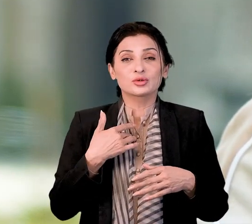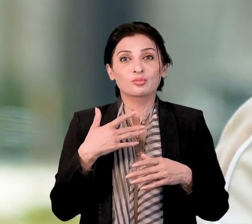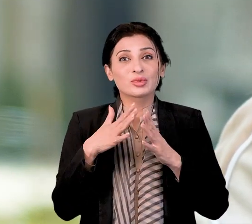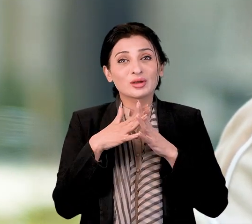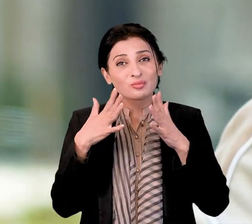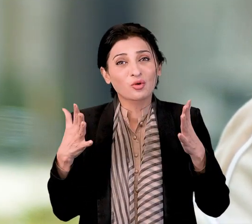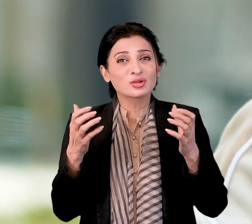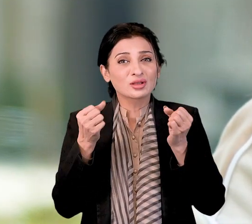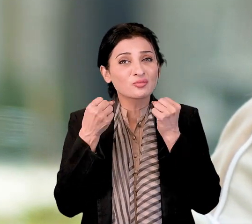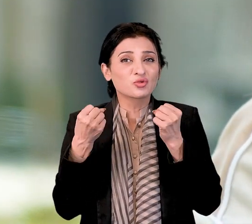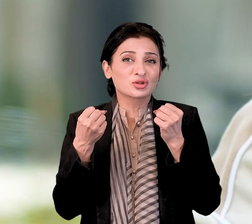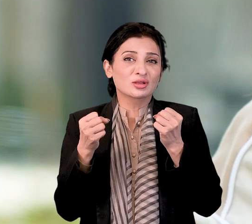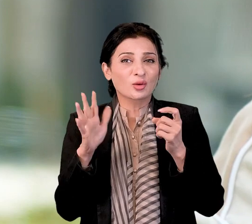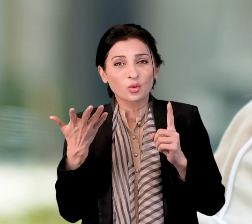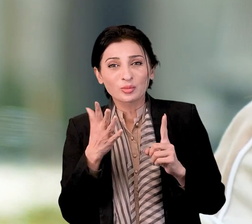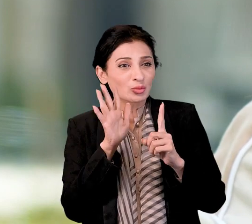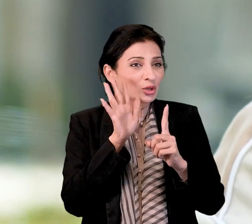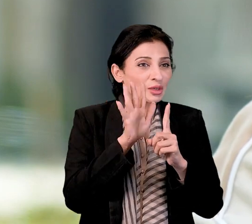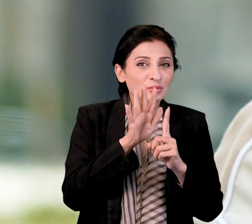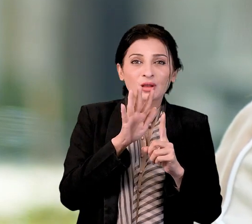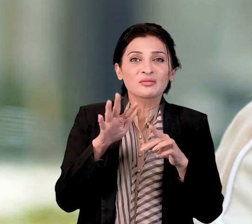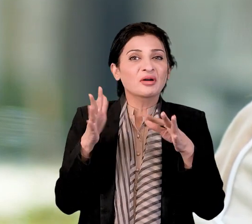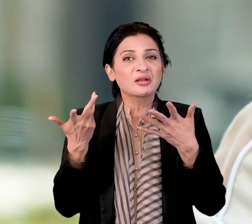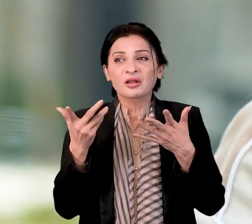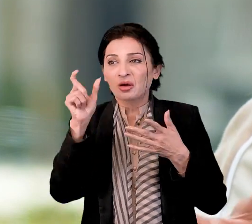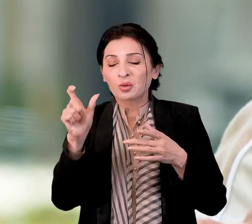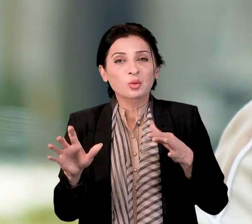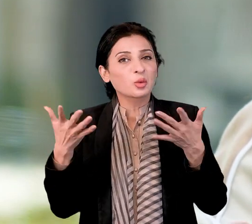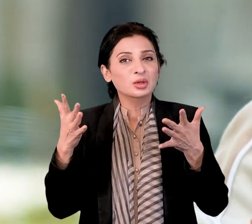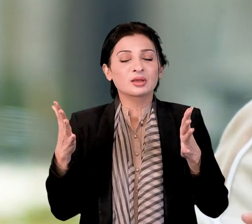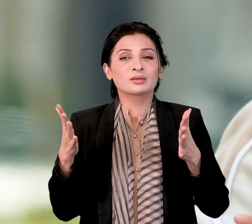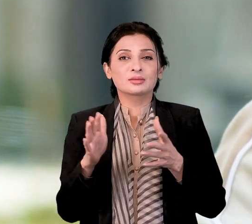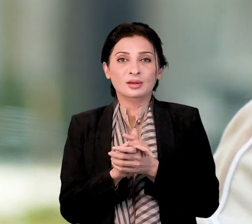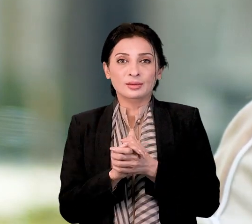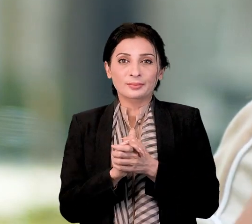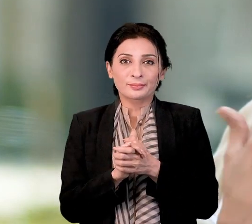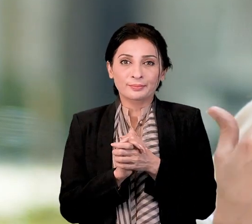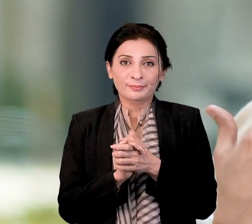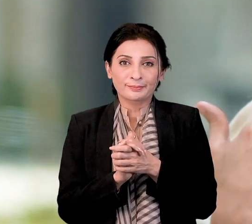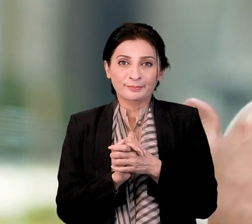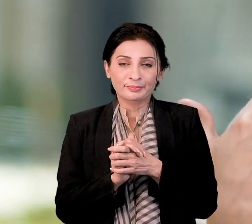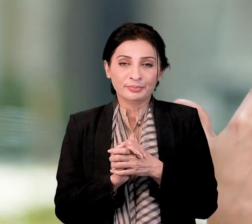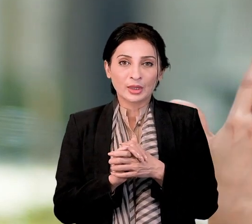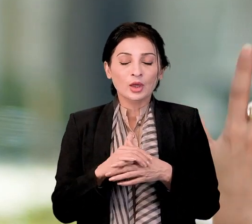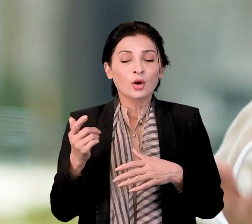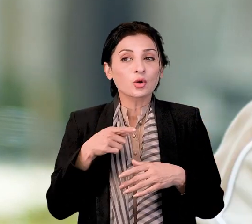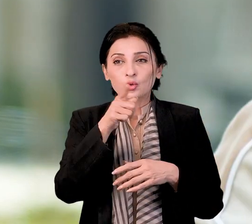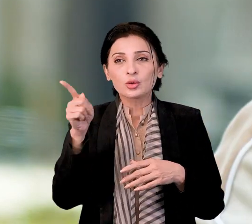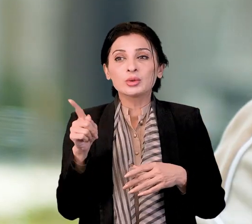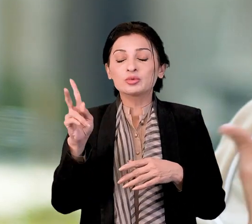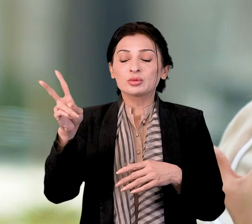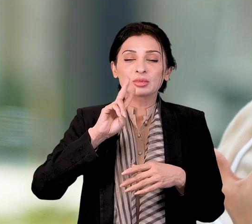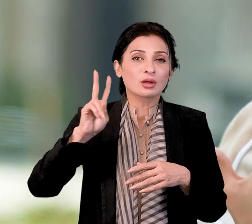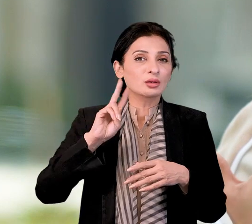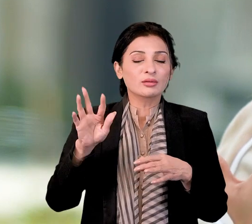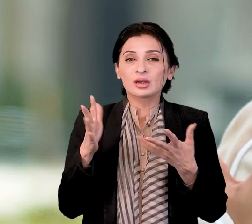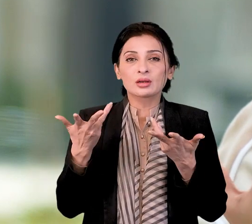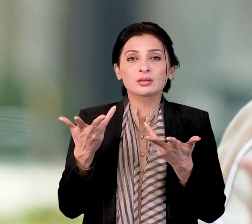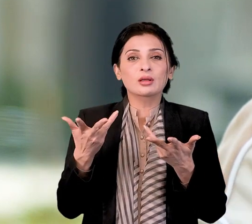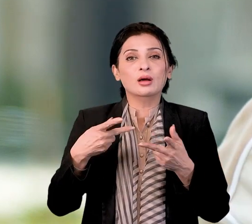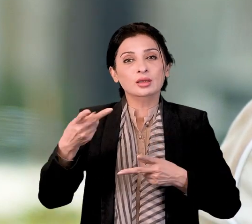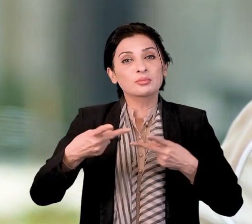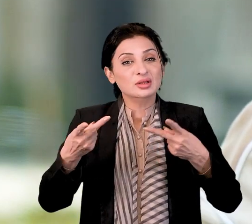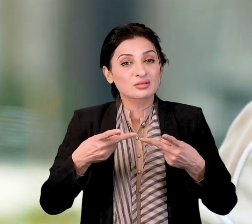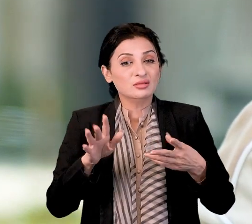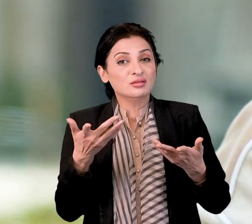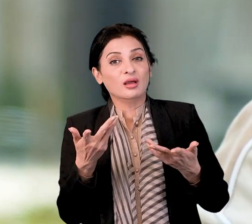into. I think the first 2 years flew by in just the learning part of the